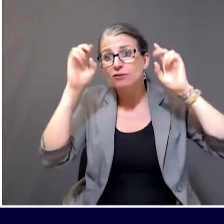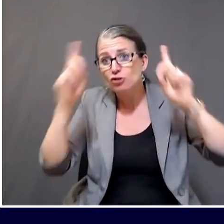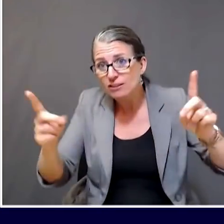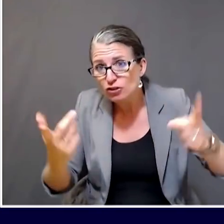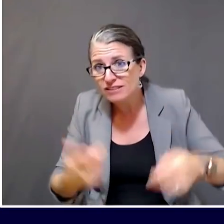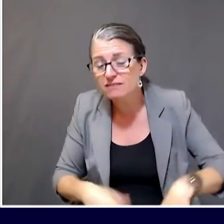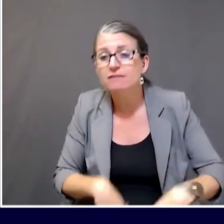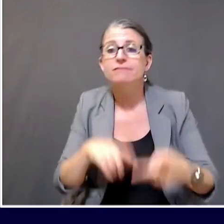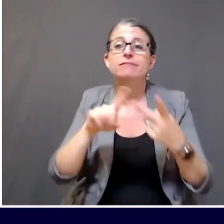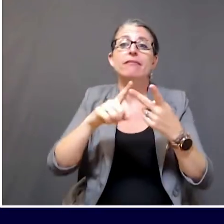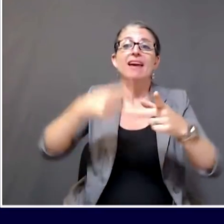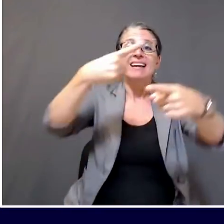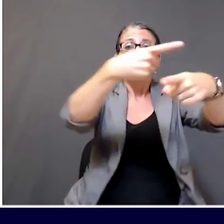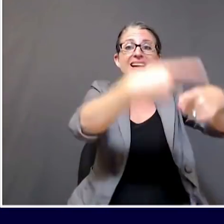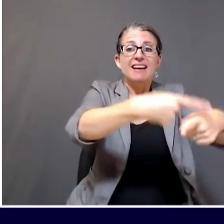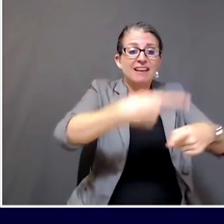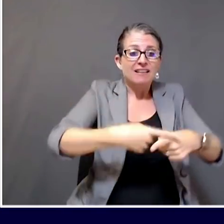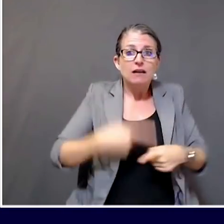people healthy.